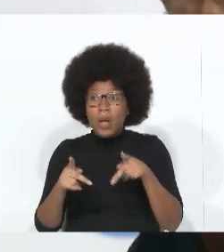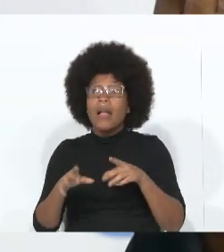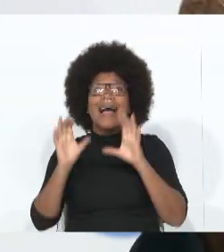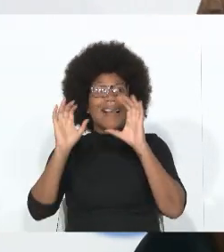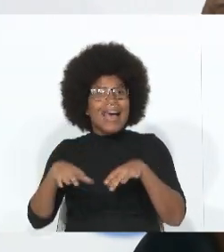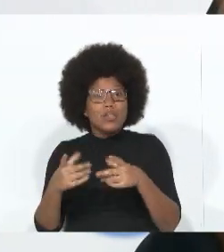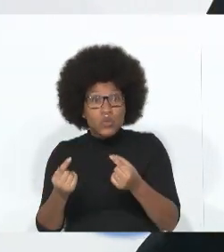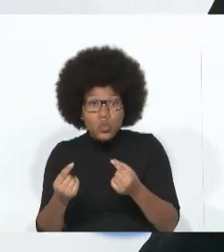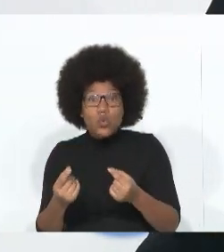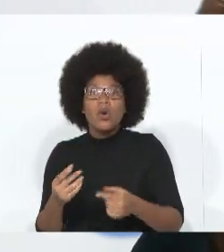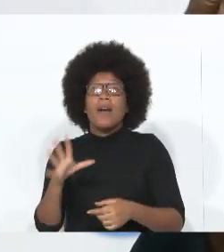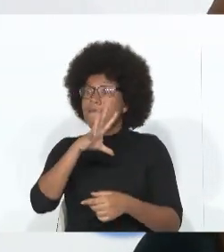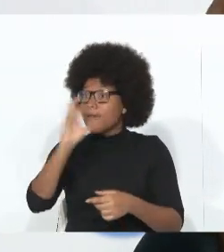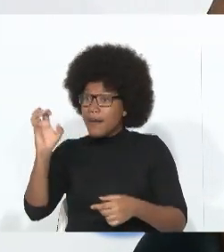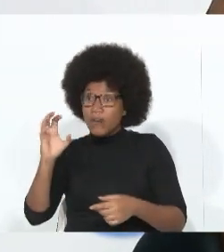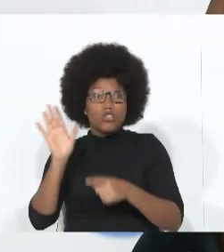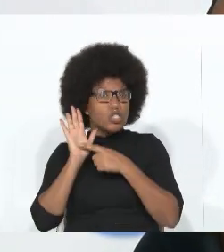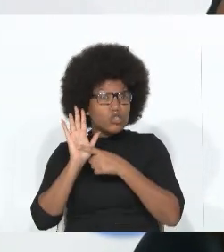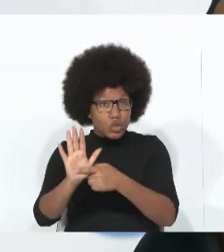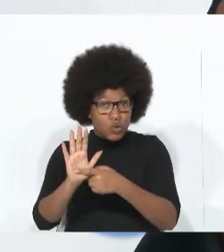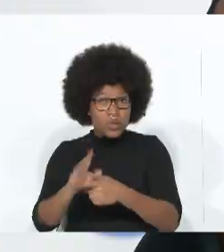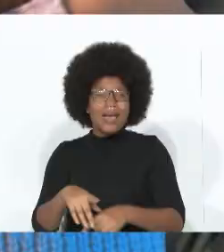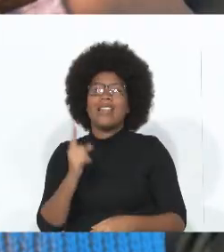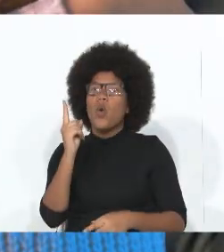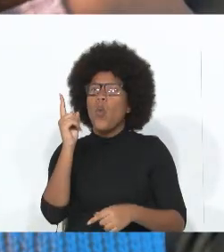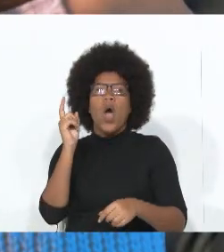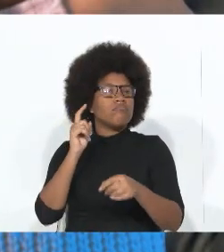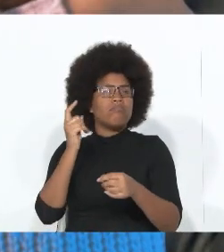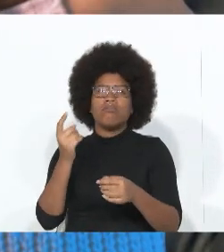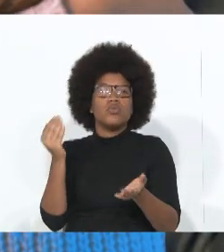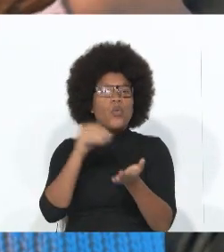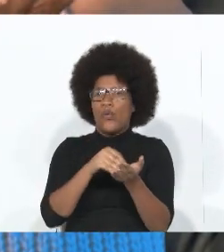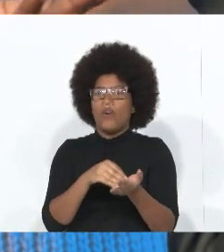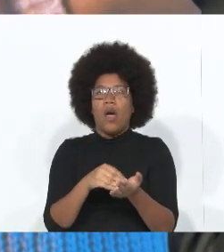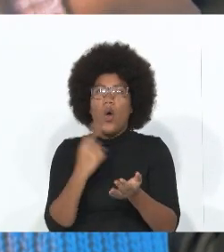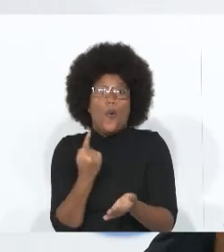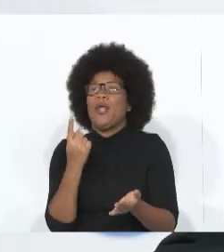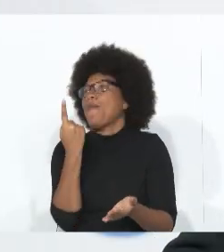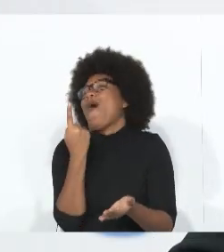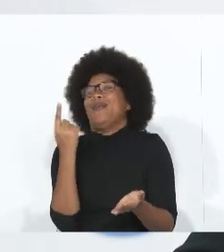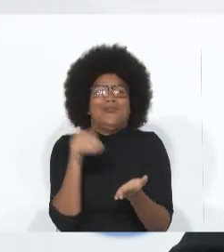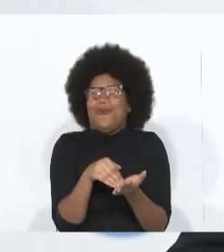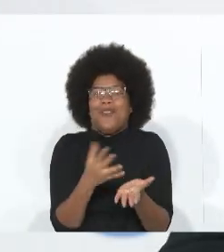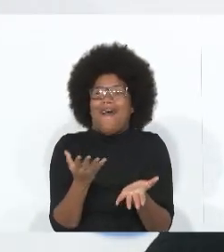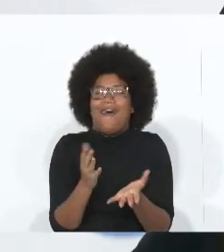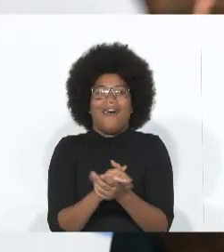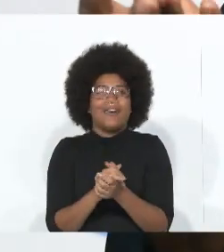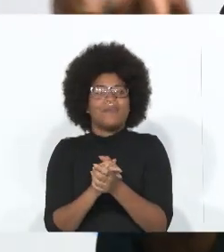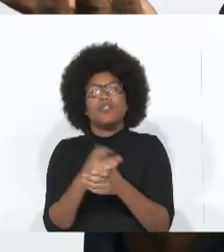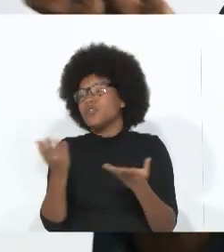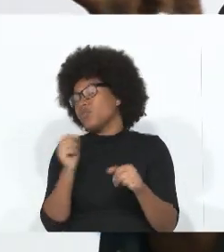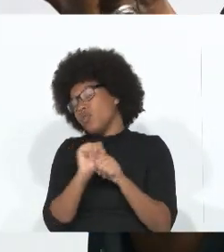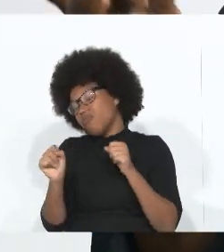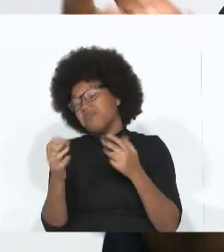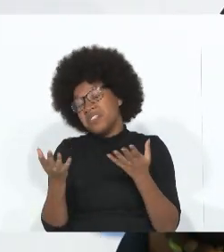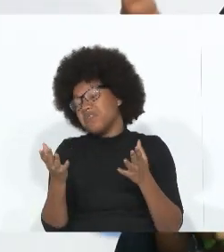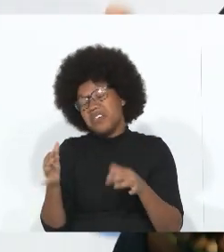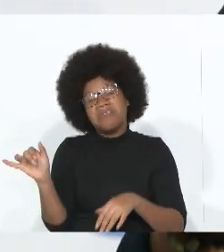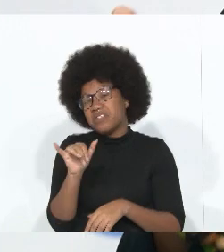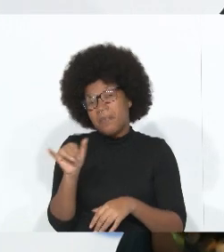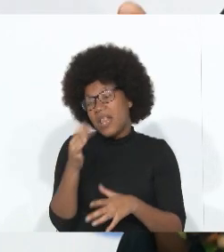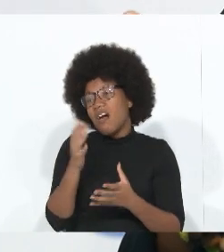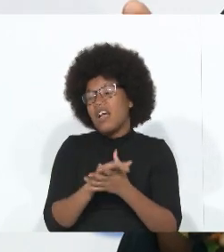500 shows, and just one retake. You know, you don't do retakes on stage. No, you So No retakes. it's similar to, I